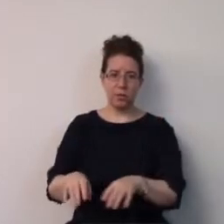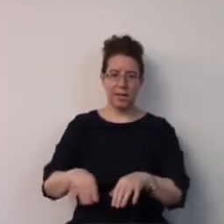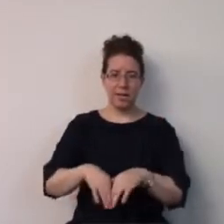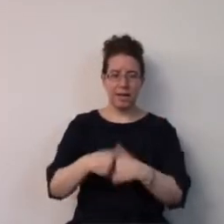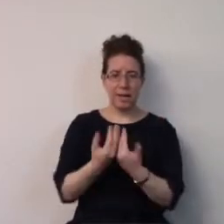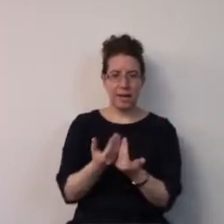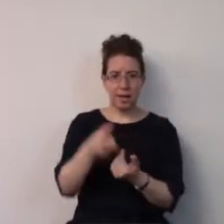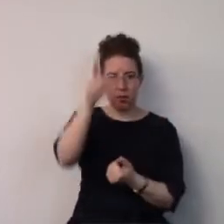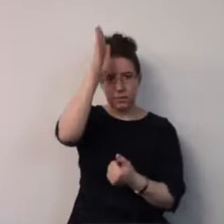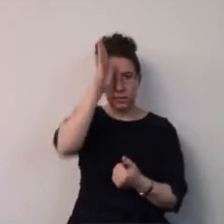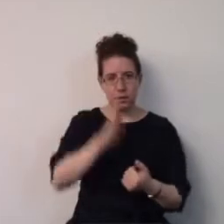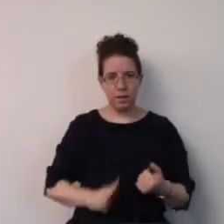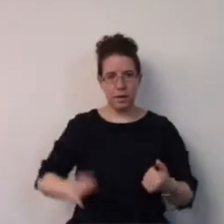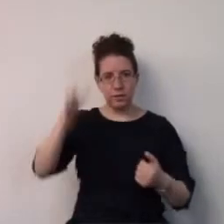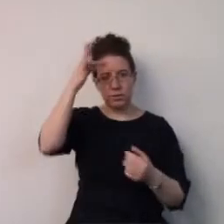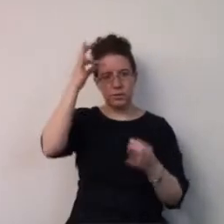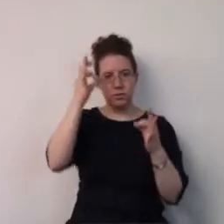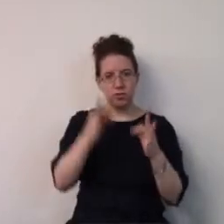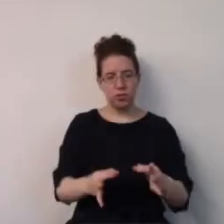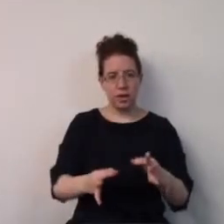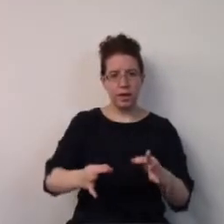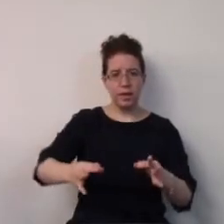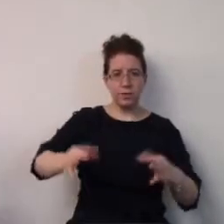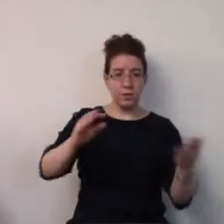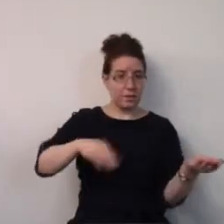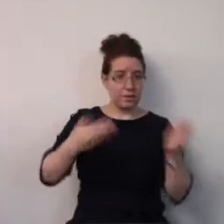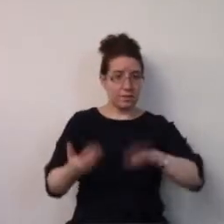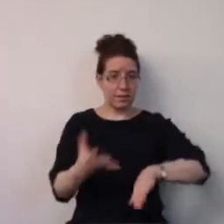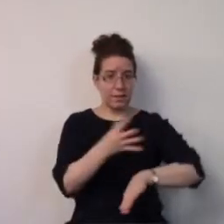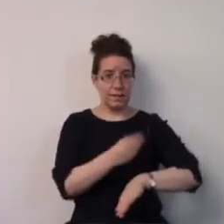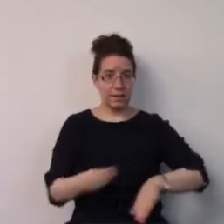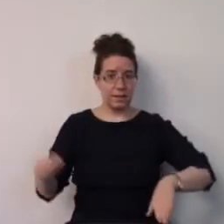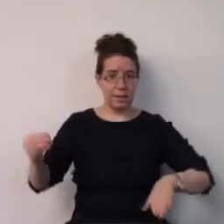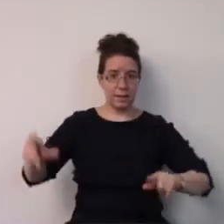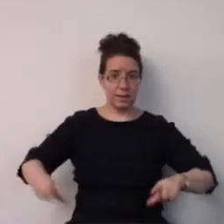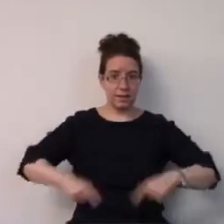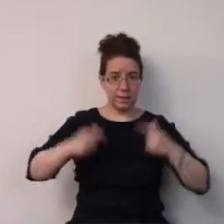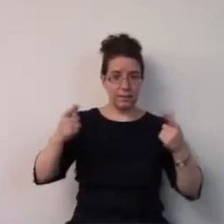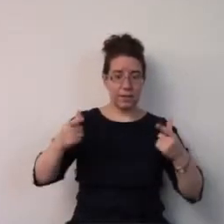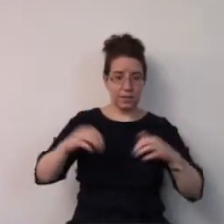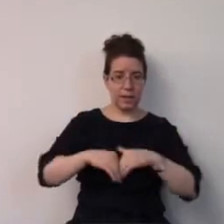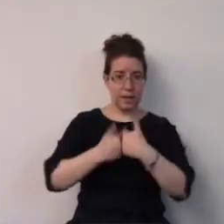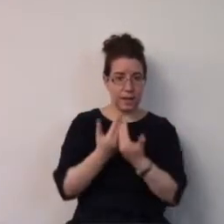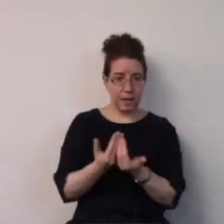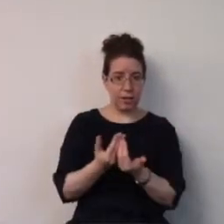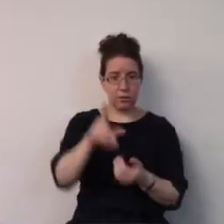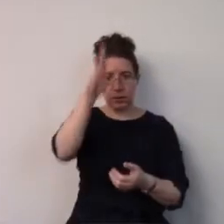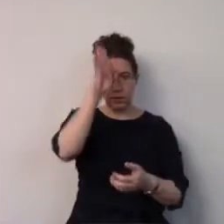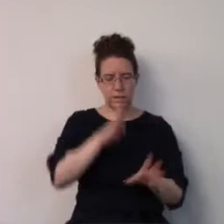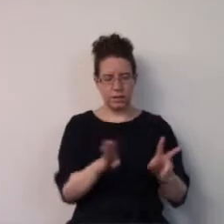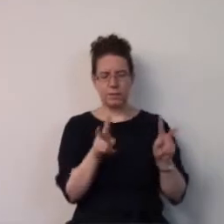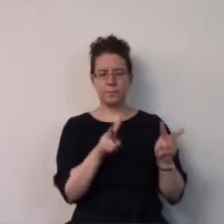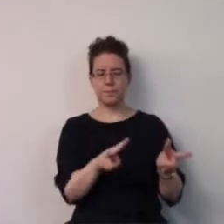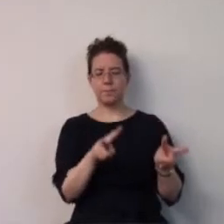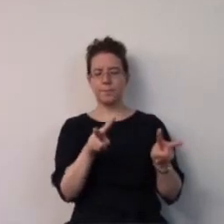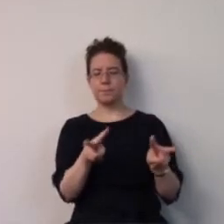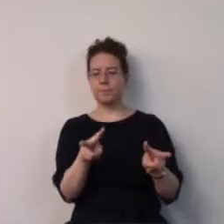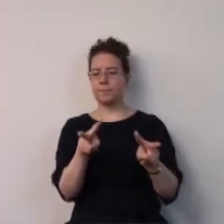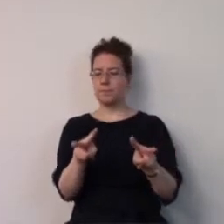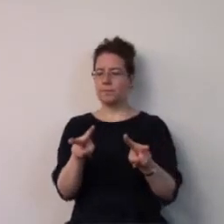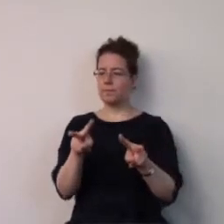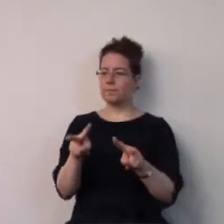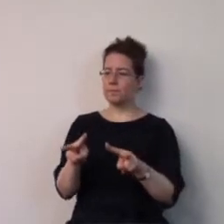has watched or is watching them. God has watched us. He keeps an account. He keeps